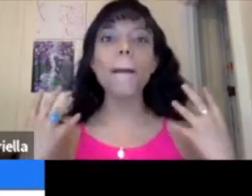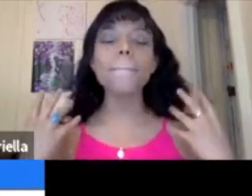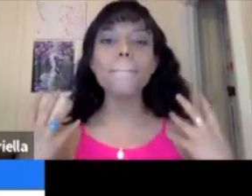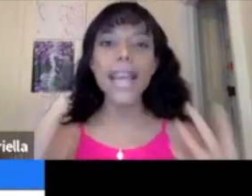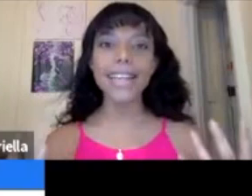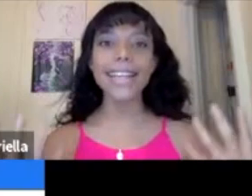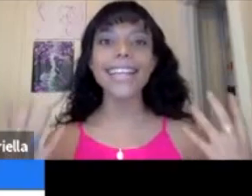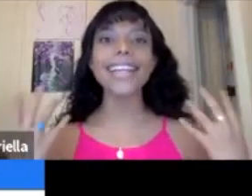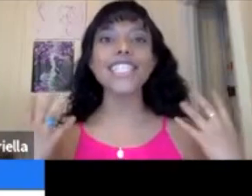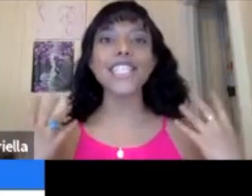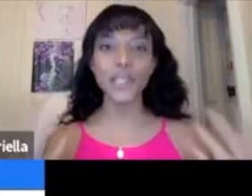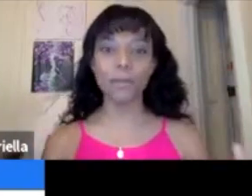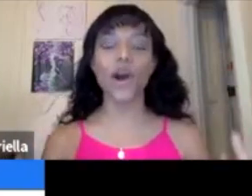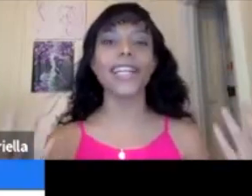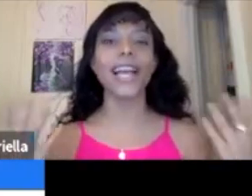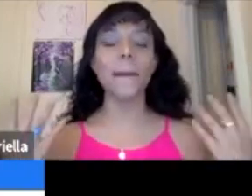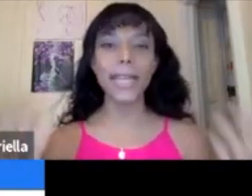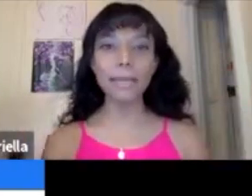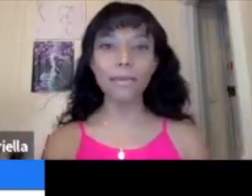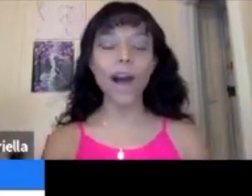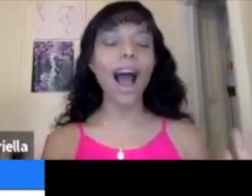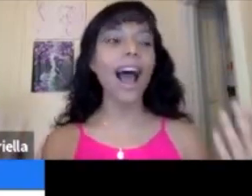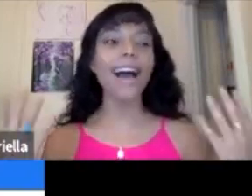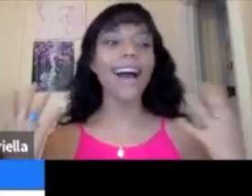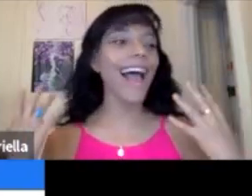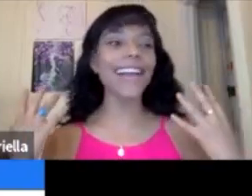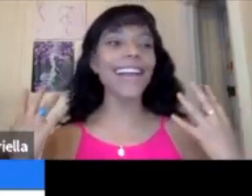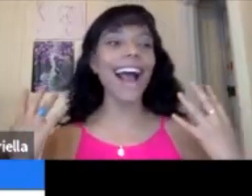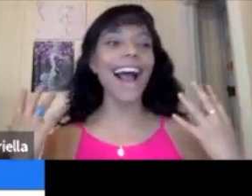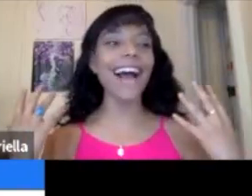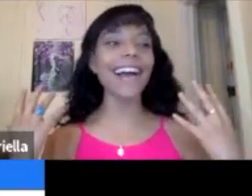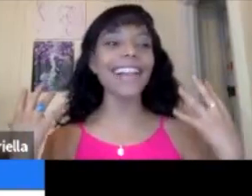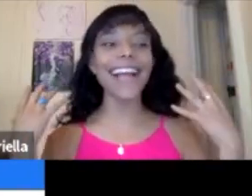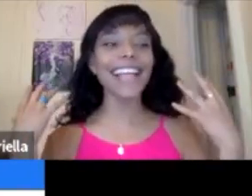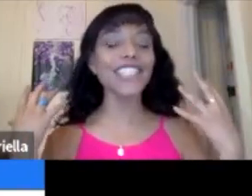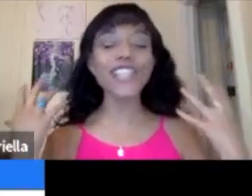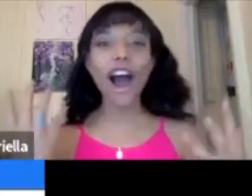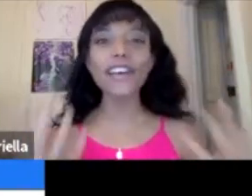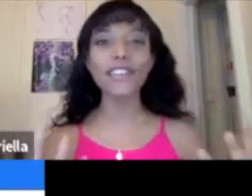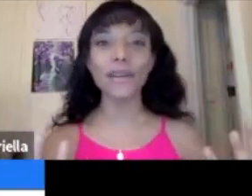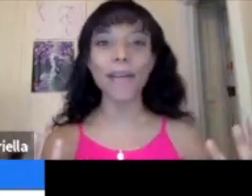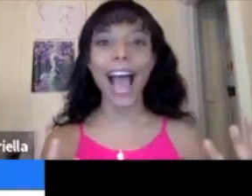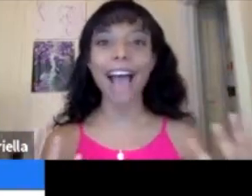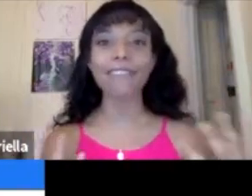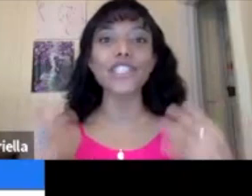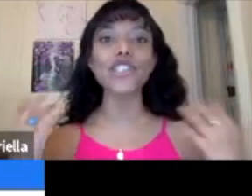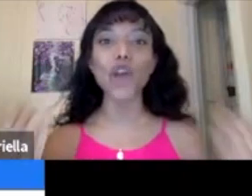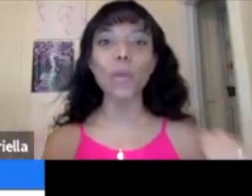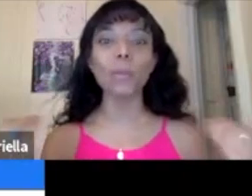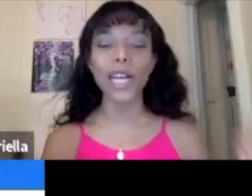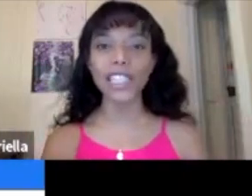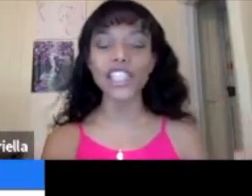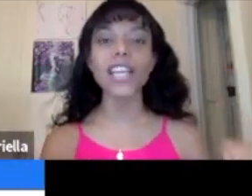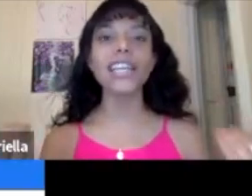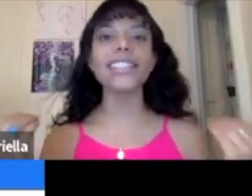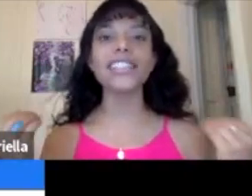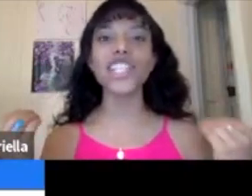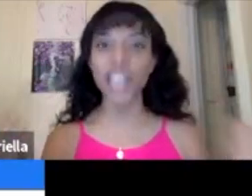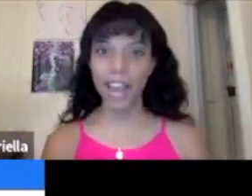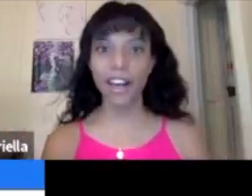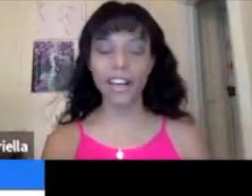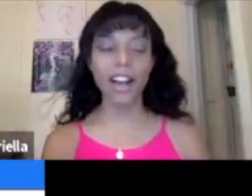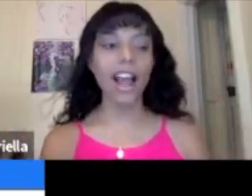so many smart people, and all of them have so much